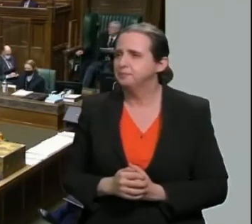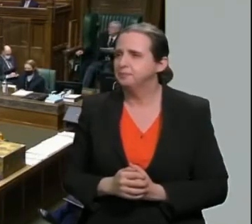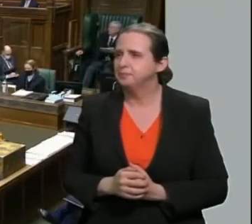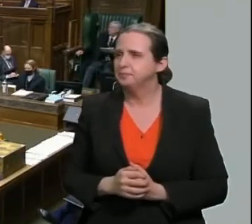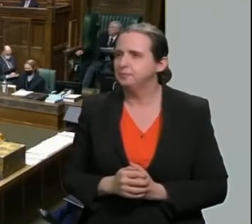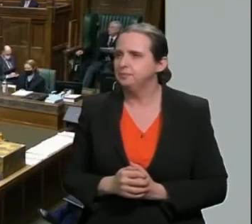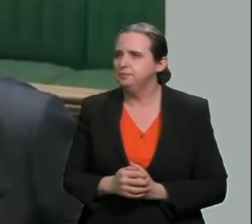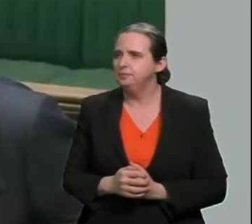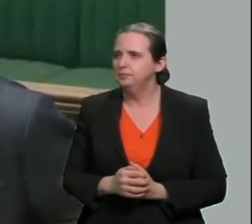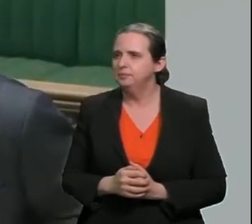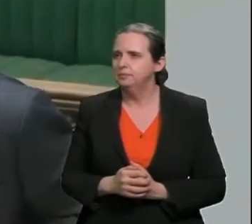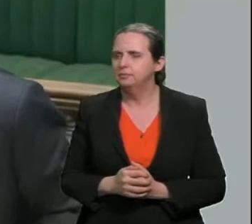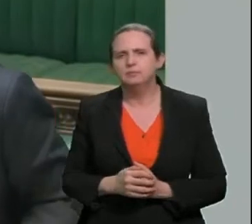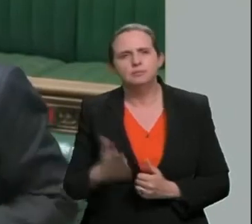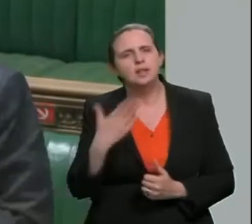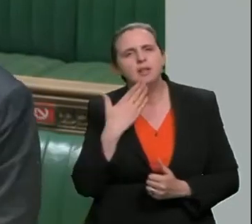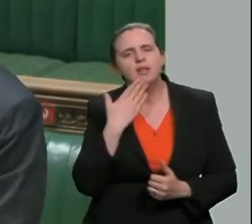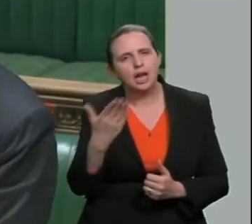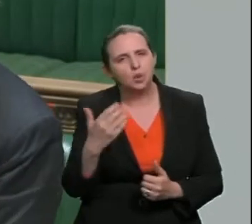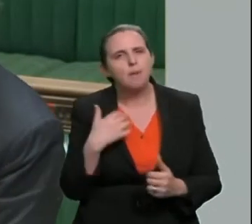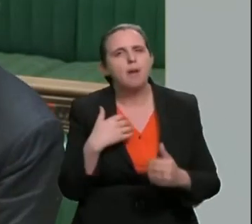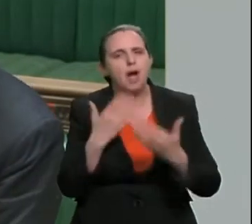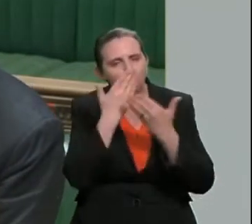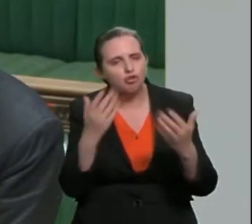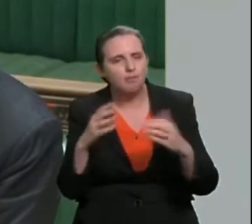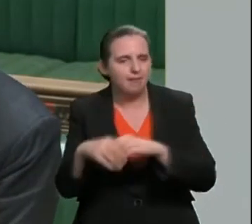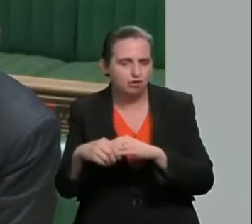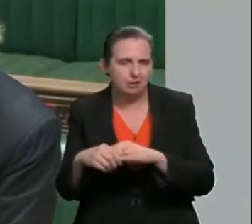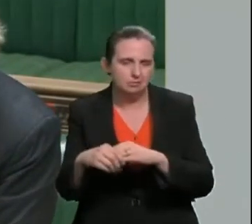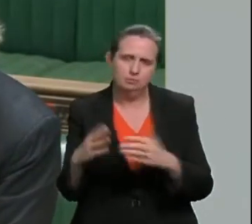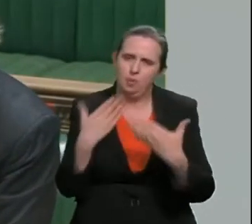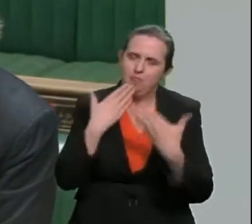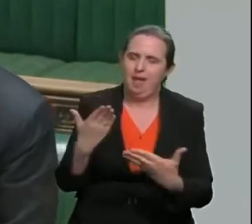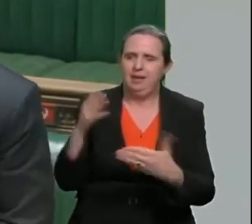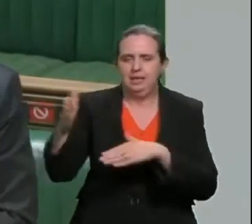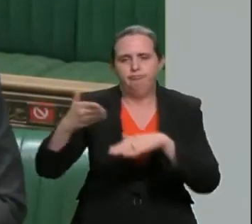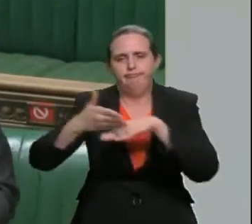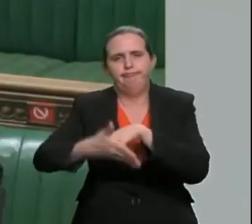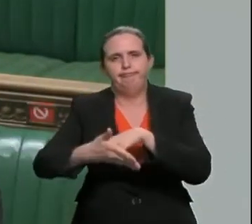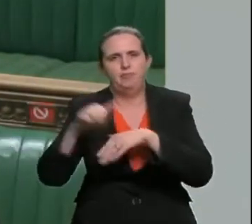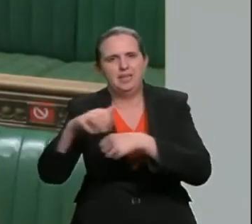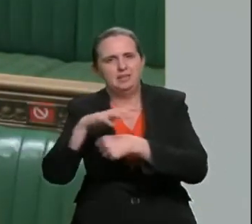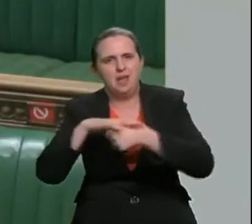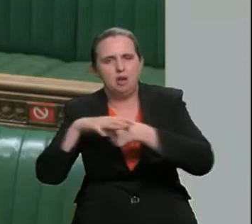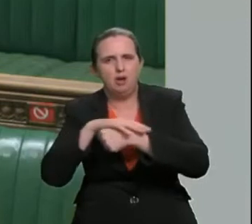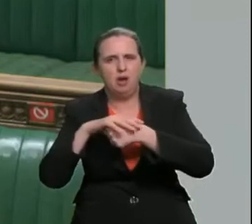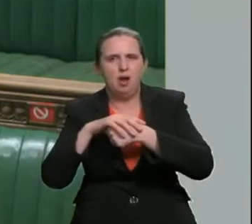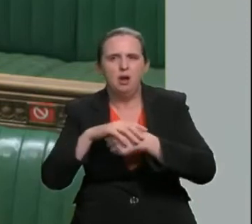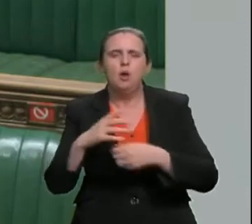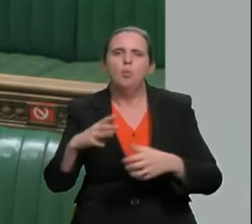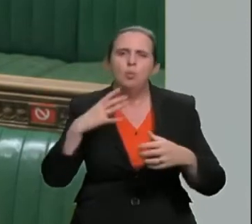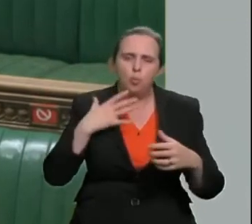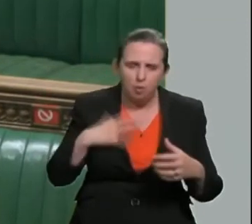thank him for what he's doing himself in this area, and I want the House to know that we want our COP, the